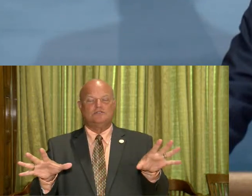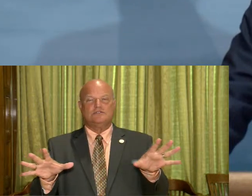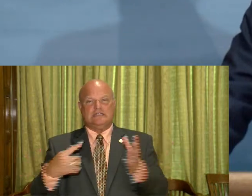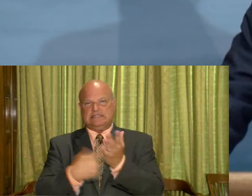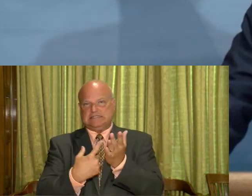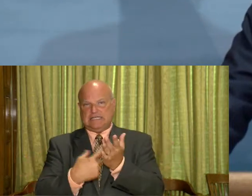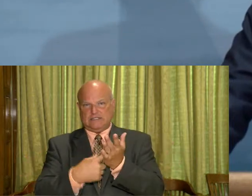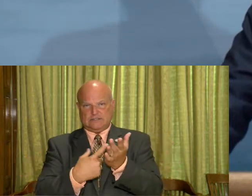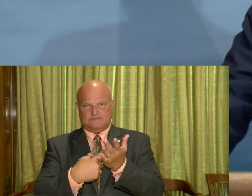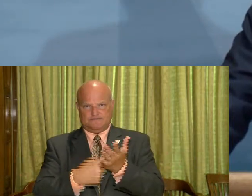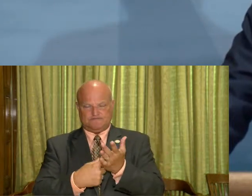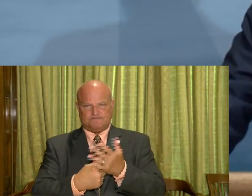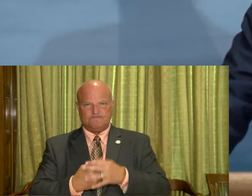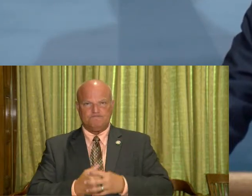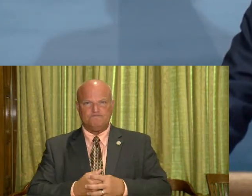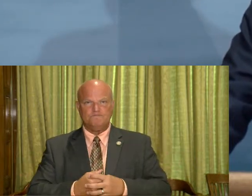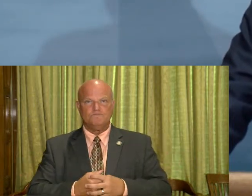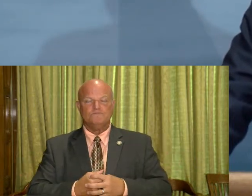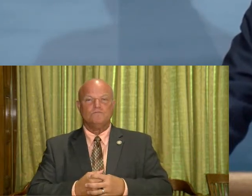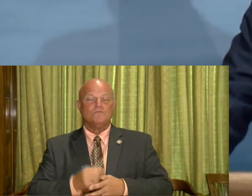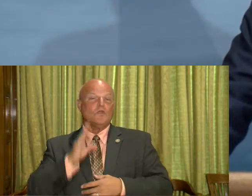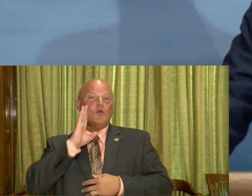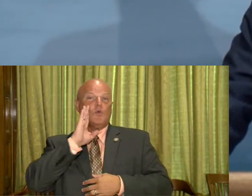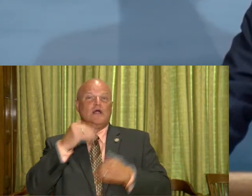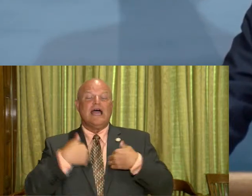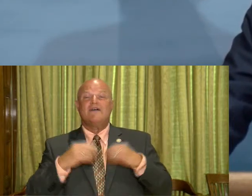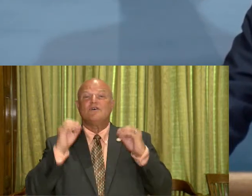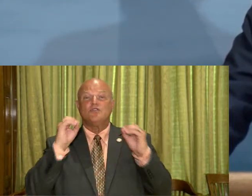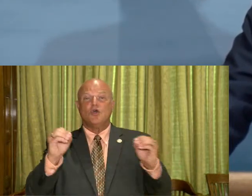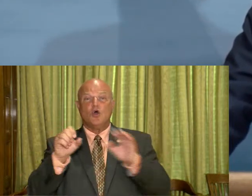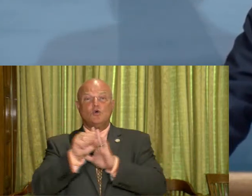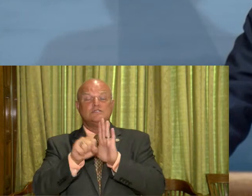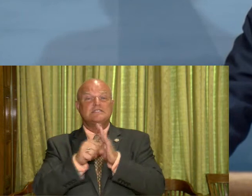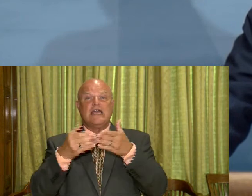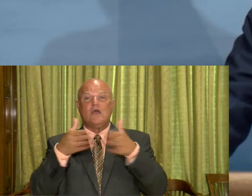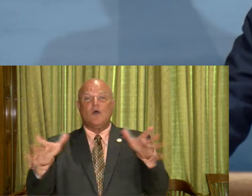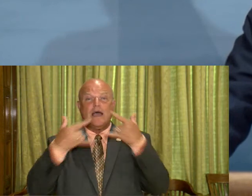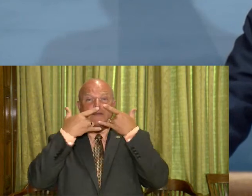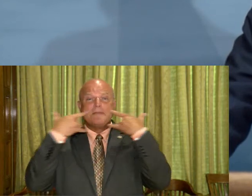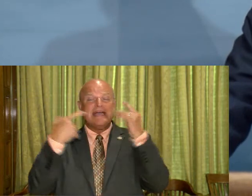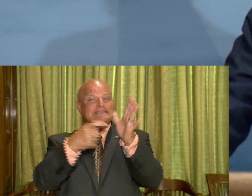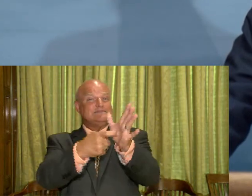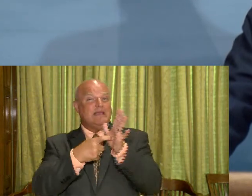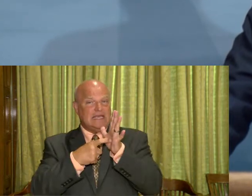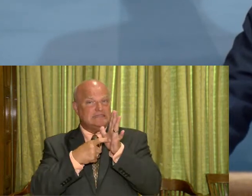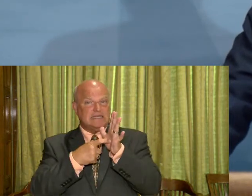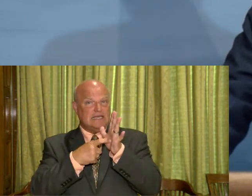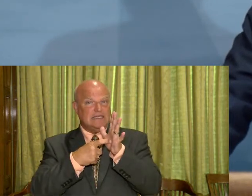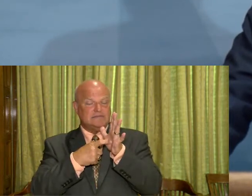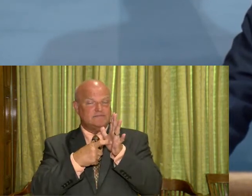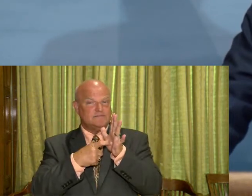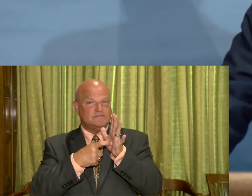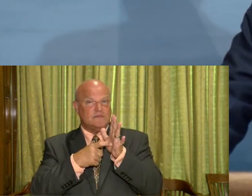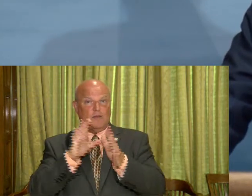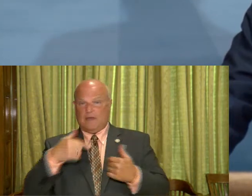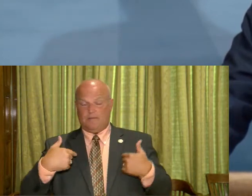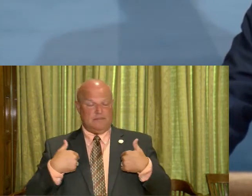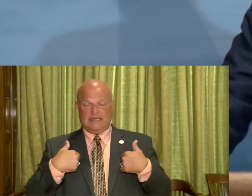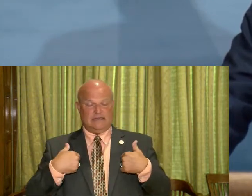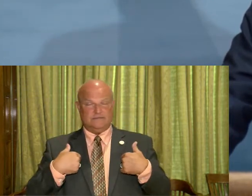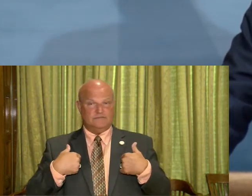the discussion. There will be no statewide mask mandate imposed by